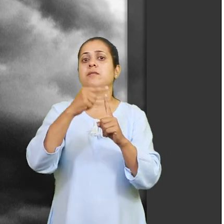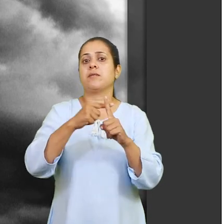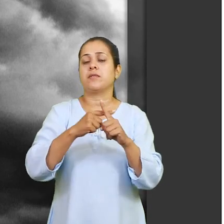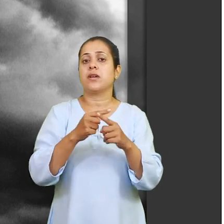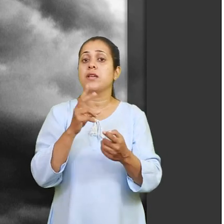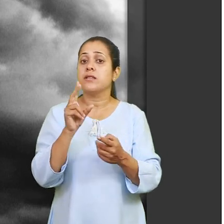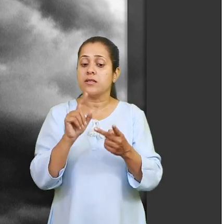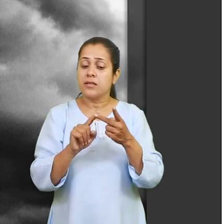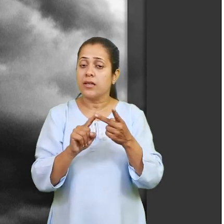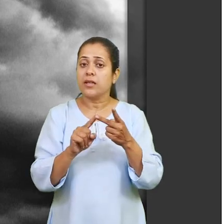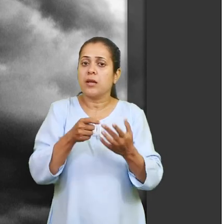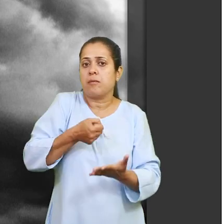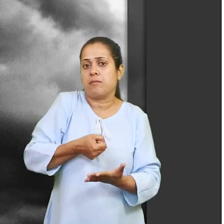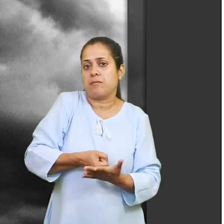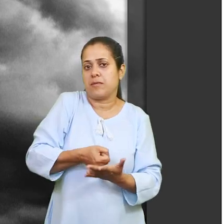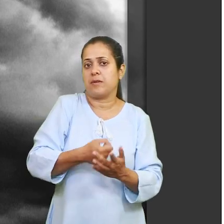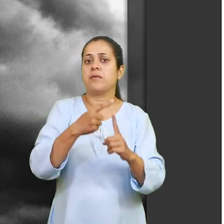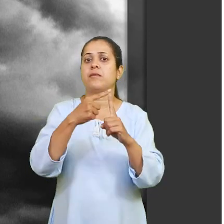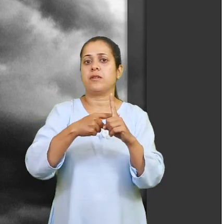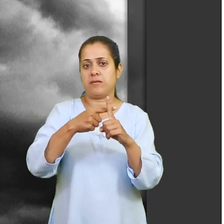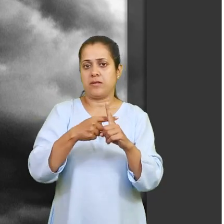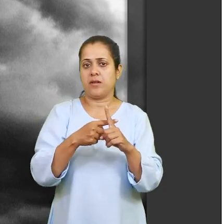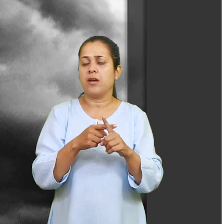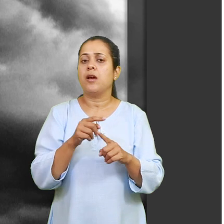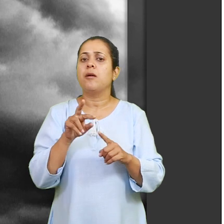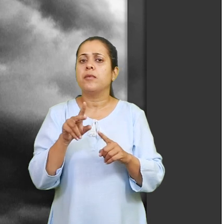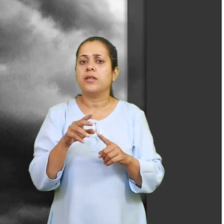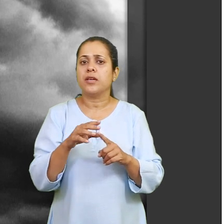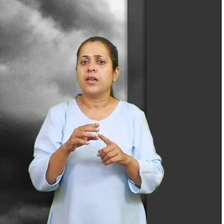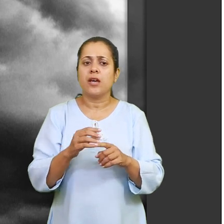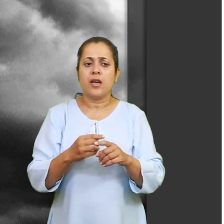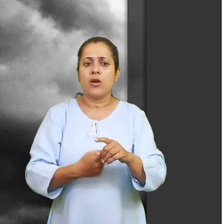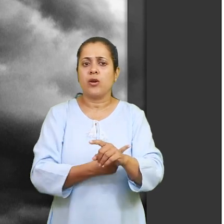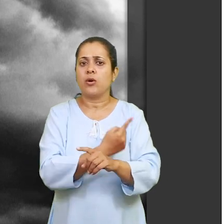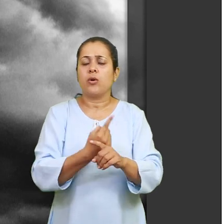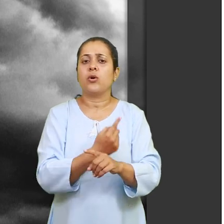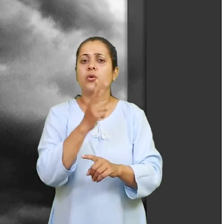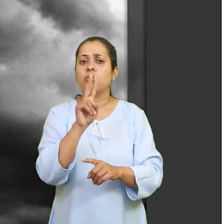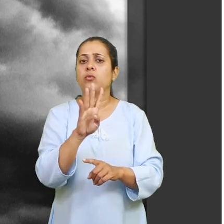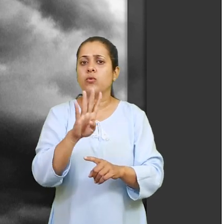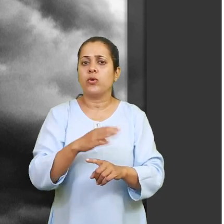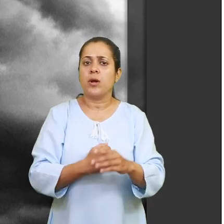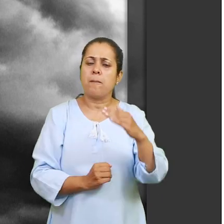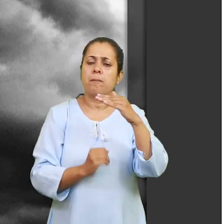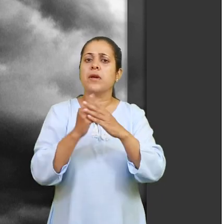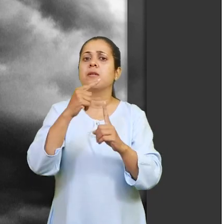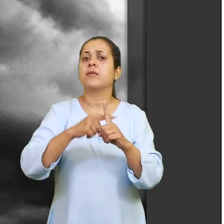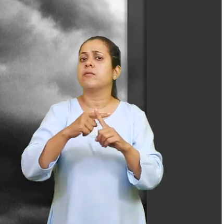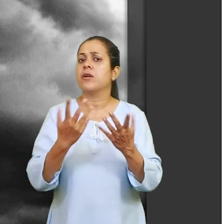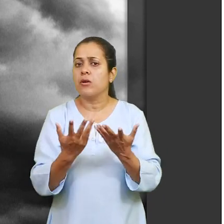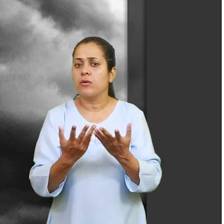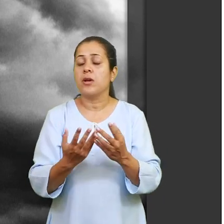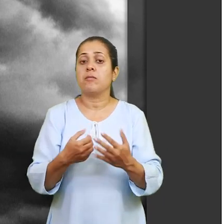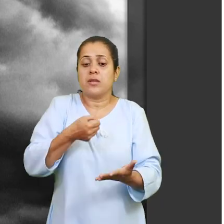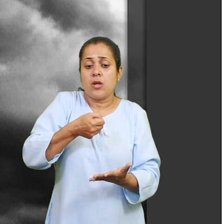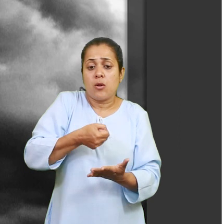and the minimum temperature, which means how much was the highest temperature in 24 hours and how